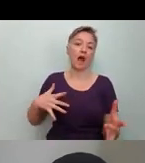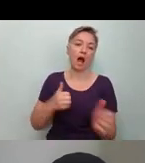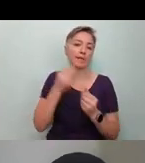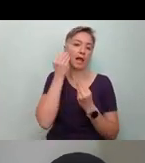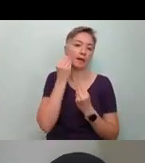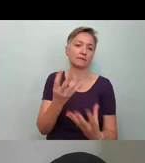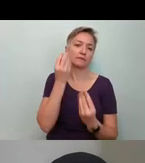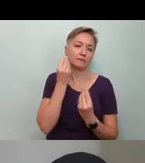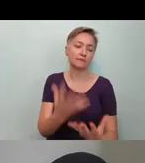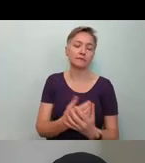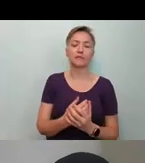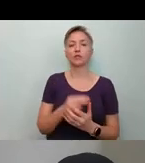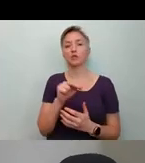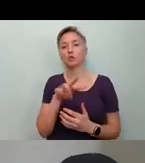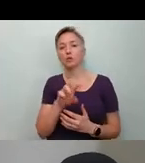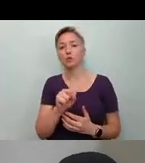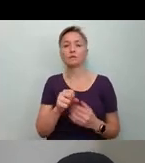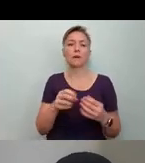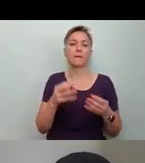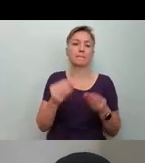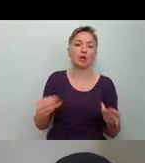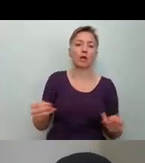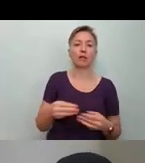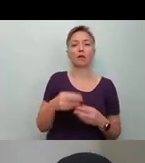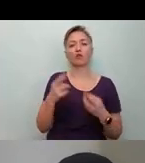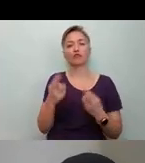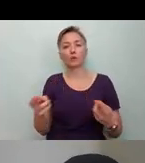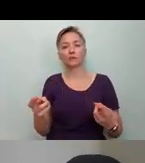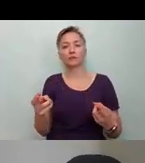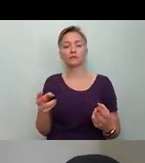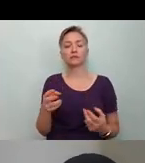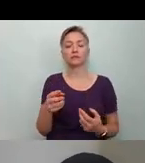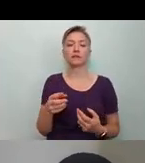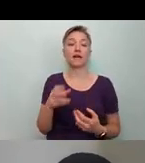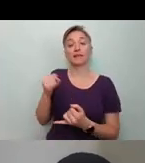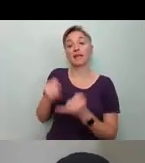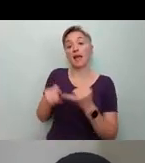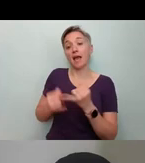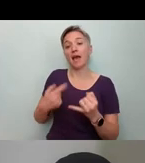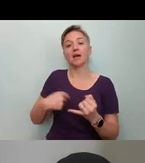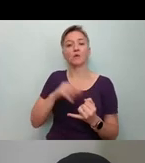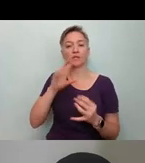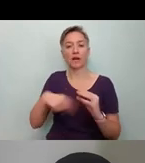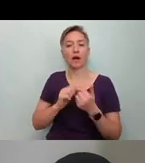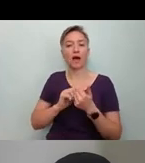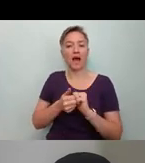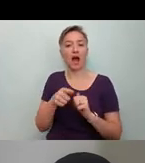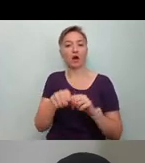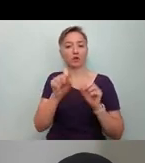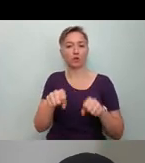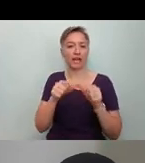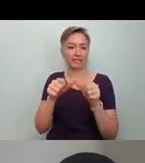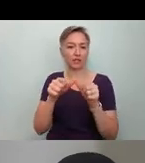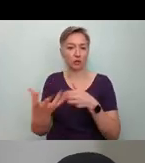news, materials, resources. We'll talk a little bit more at the end about actually some ways that you can continue to stay engaged with